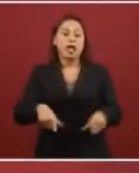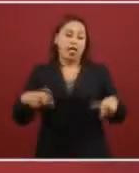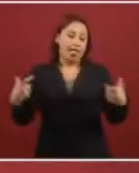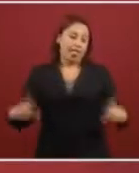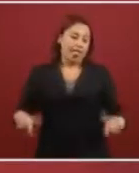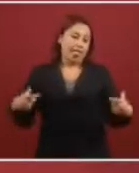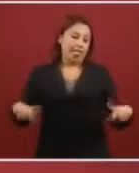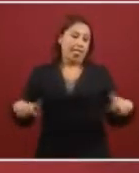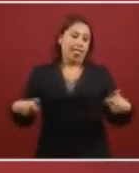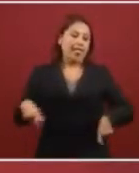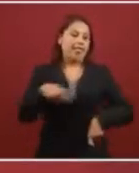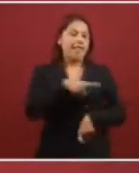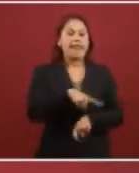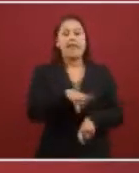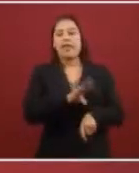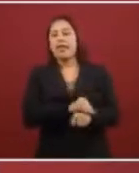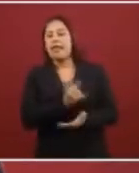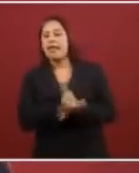taxes.